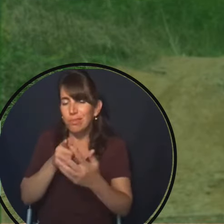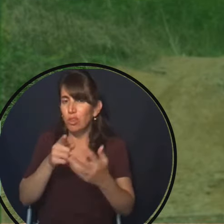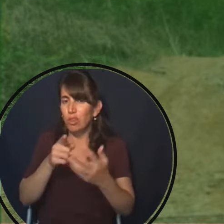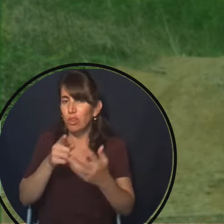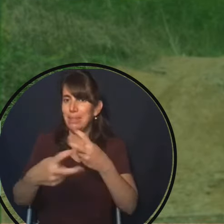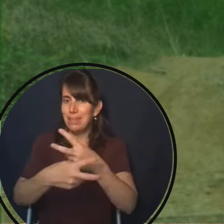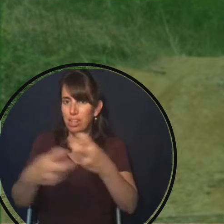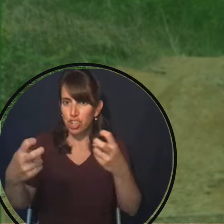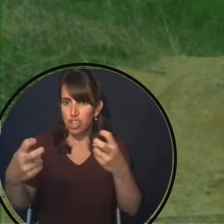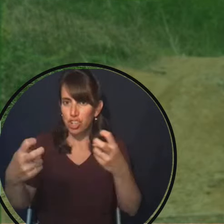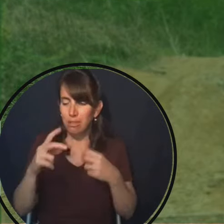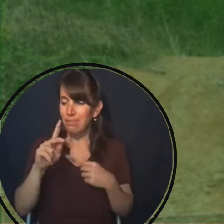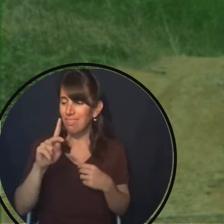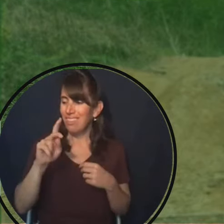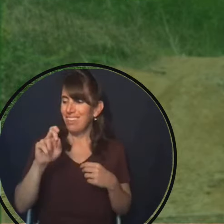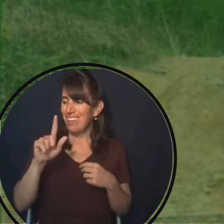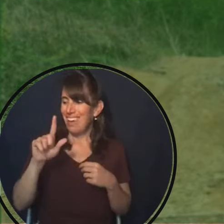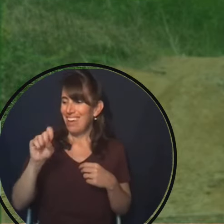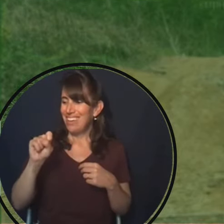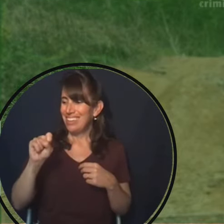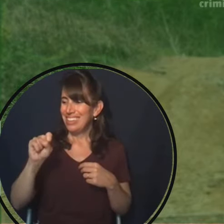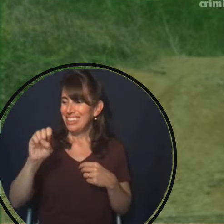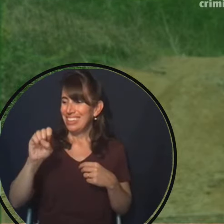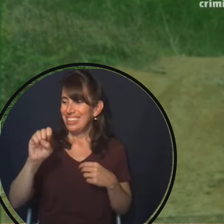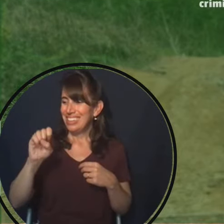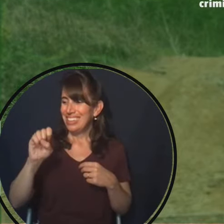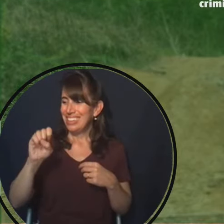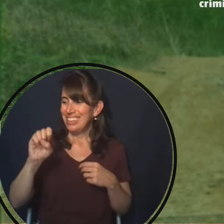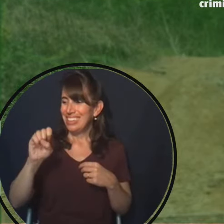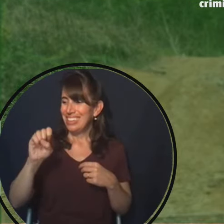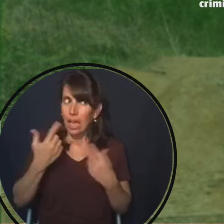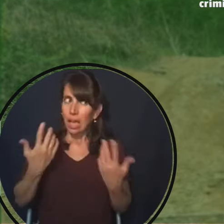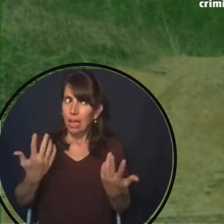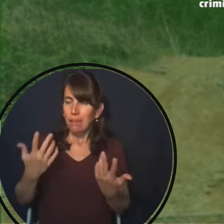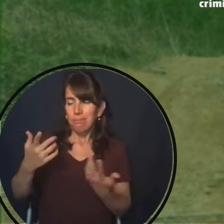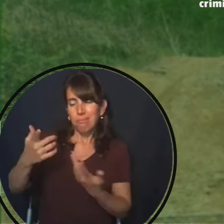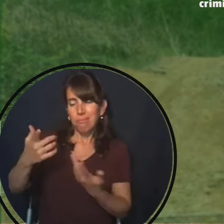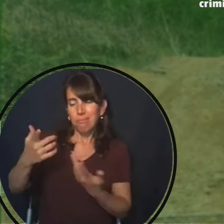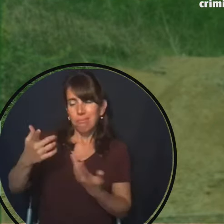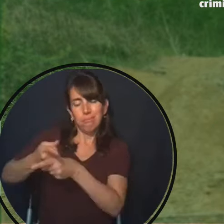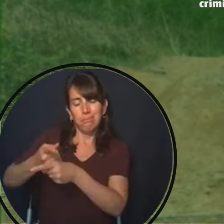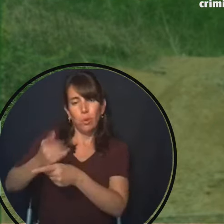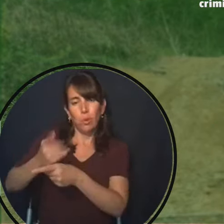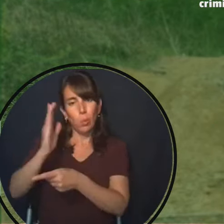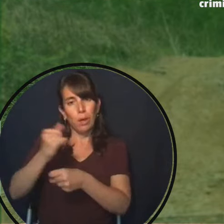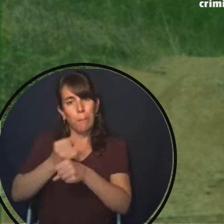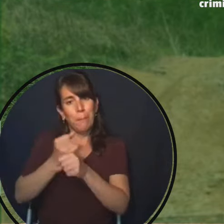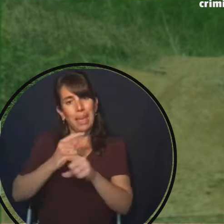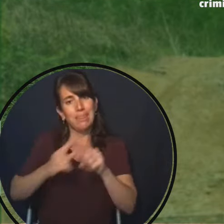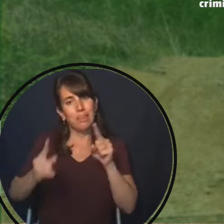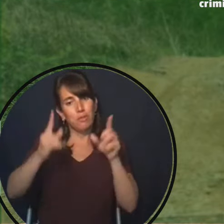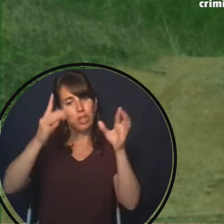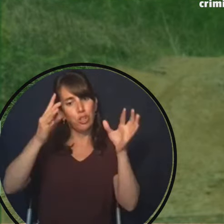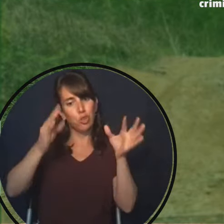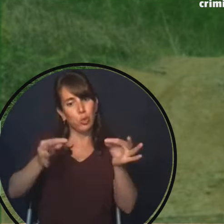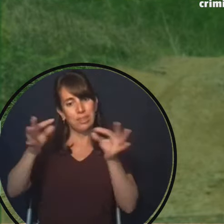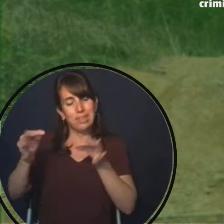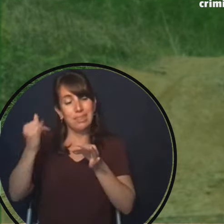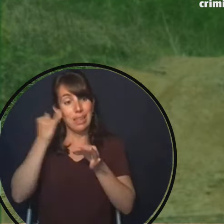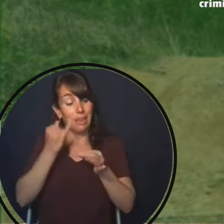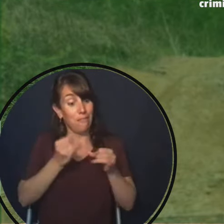home, right? It's like, we're going to make different choices if individuals are going to be prosecuted than if an